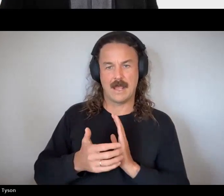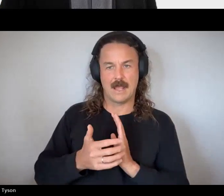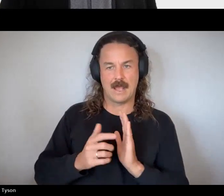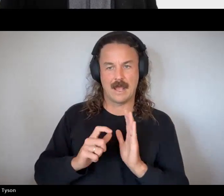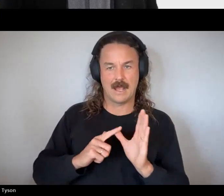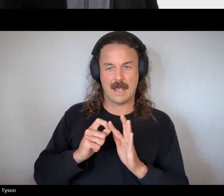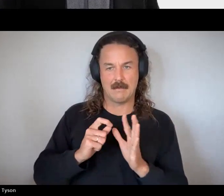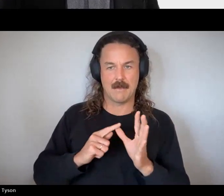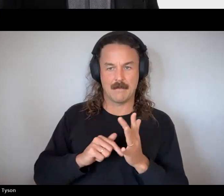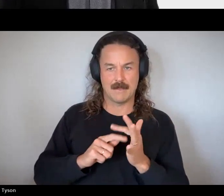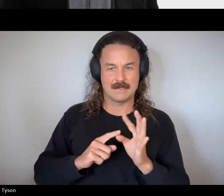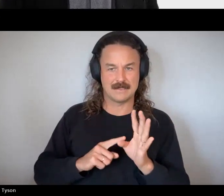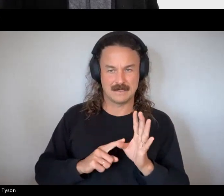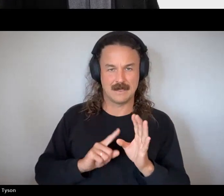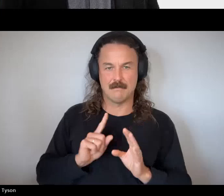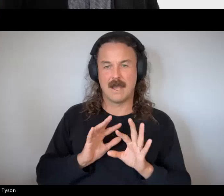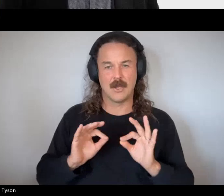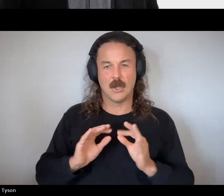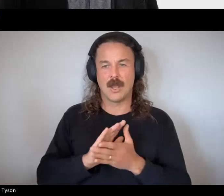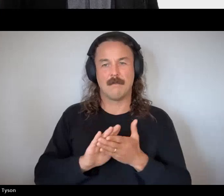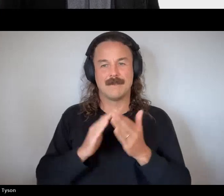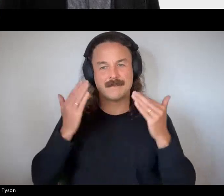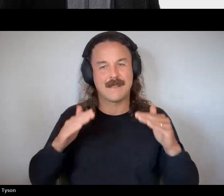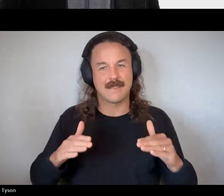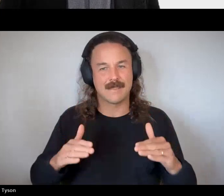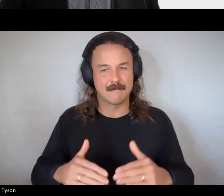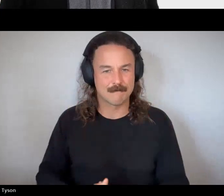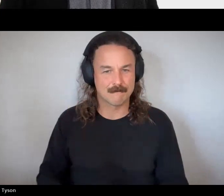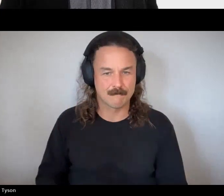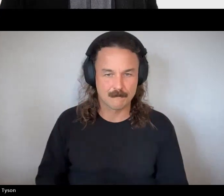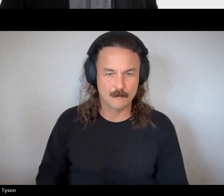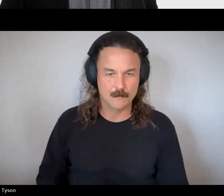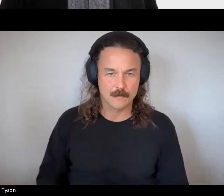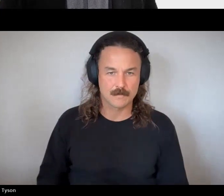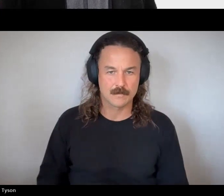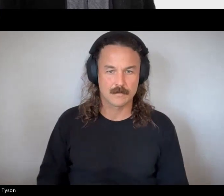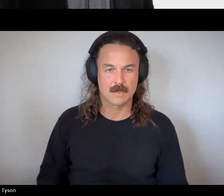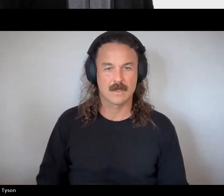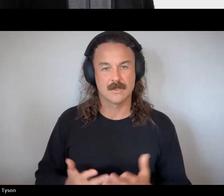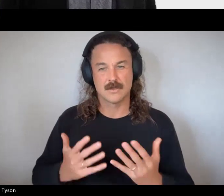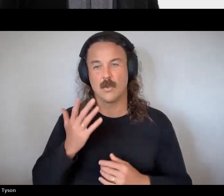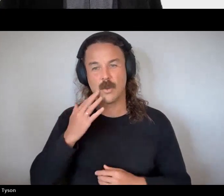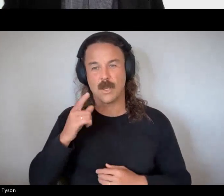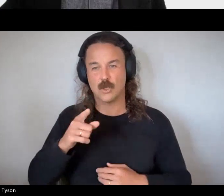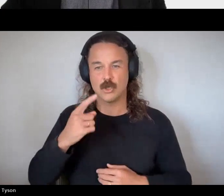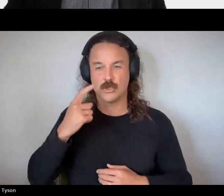analysis, such as preference-based instrument. So just be alert on that.